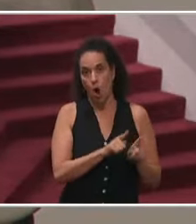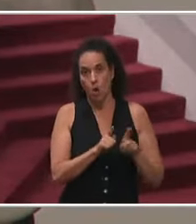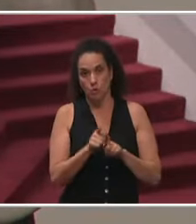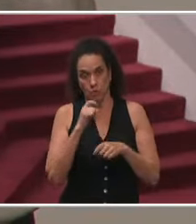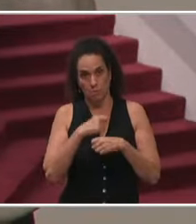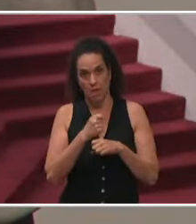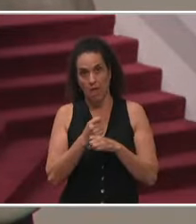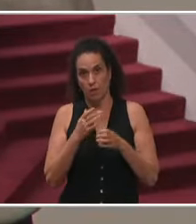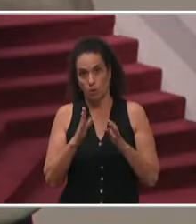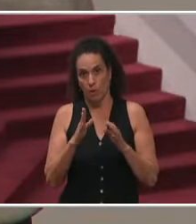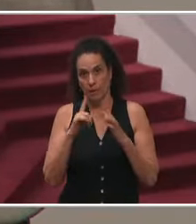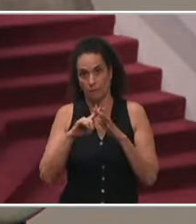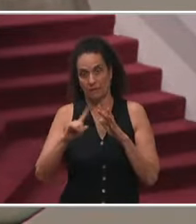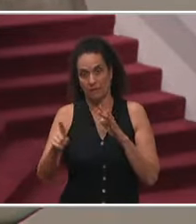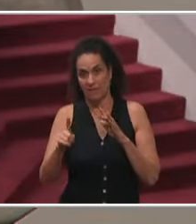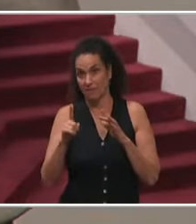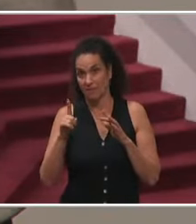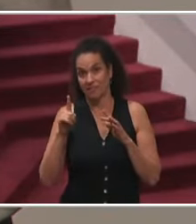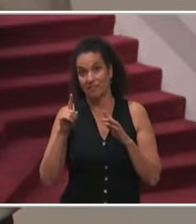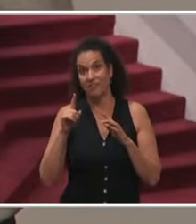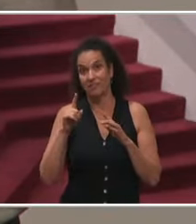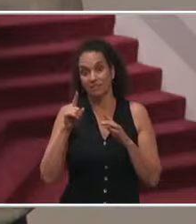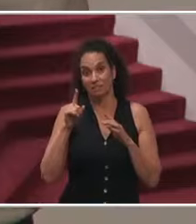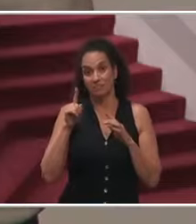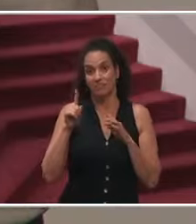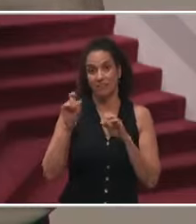escape, that ye may be able to bear it.